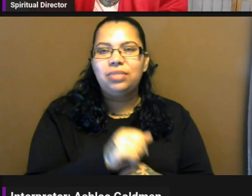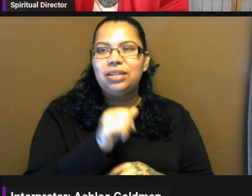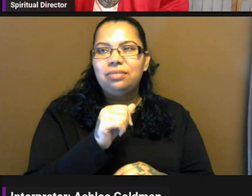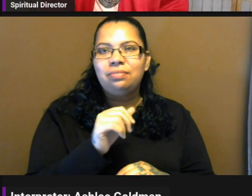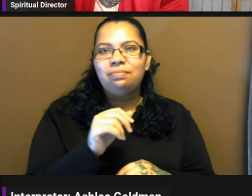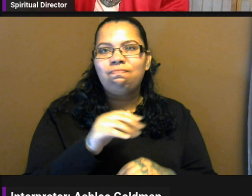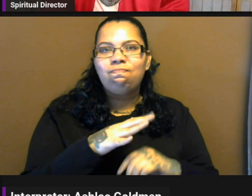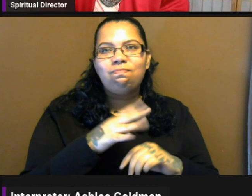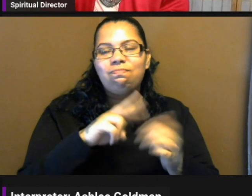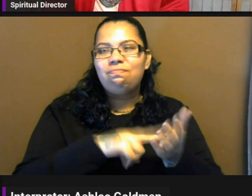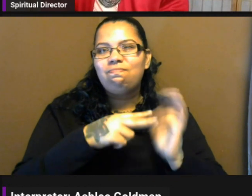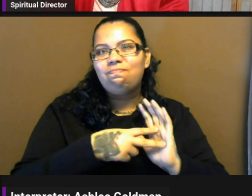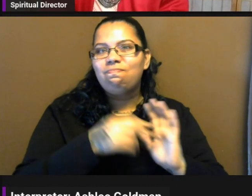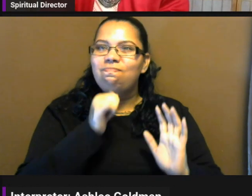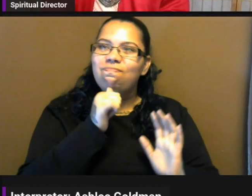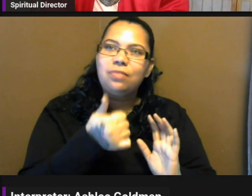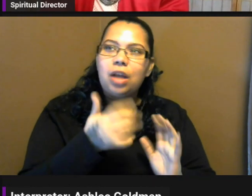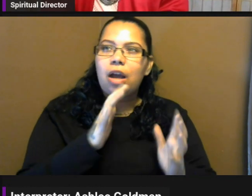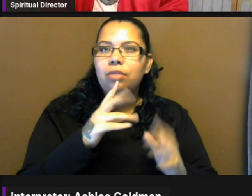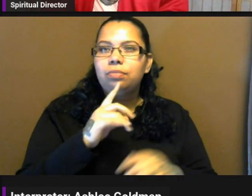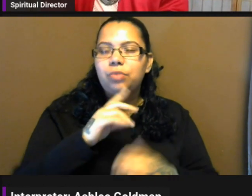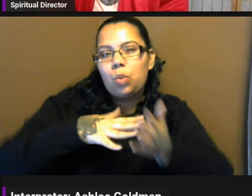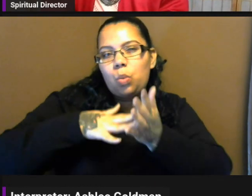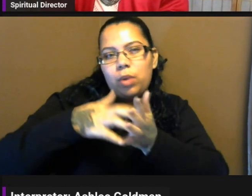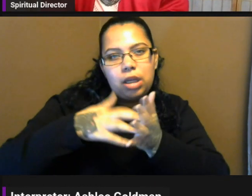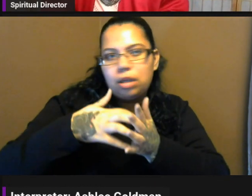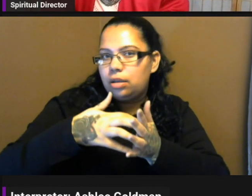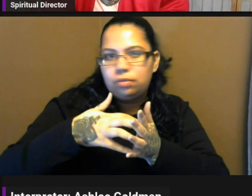nor is gentleness some form of weakness,